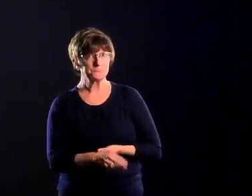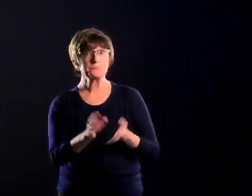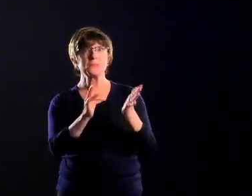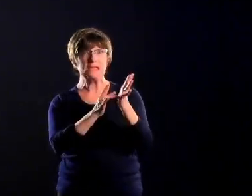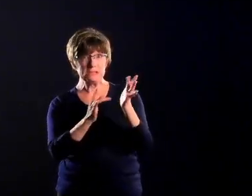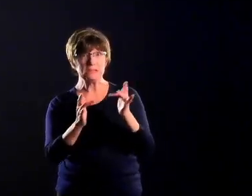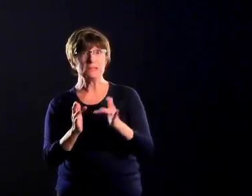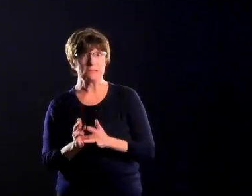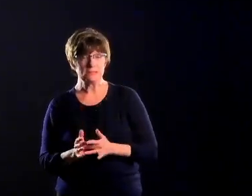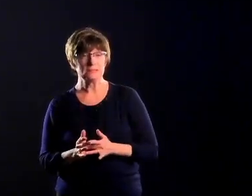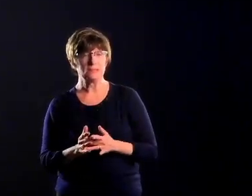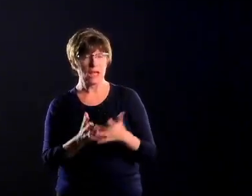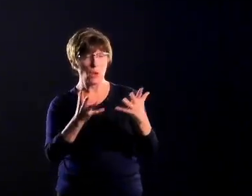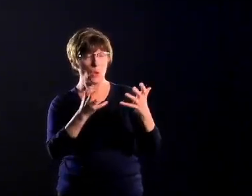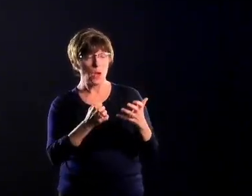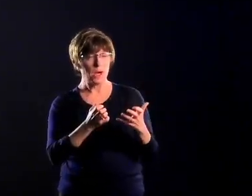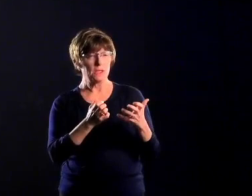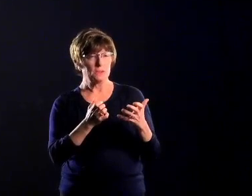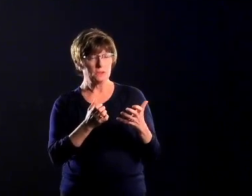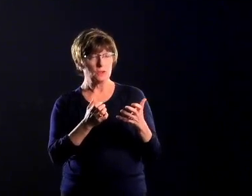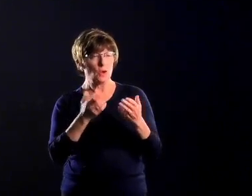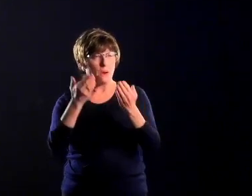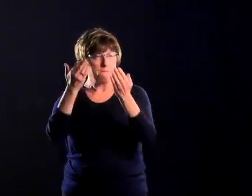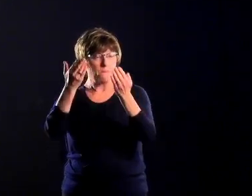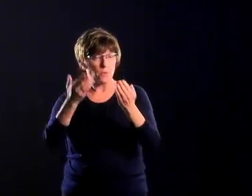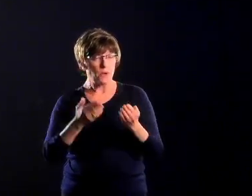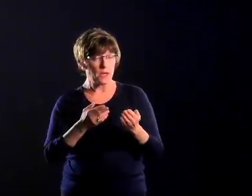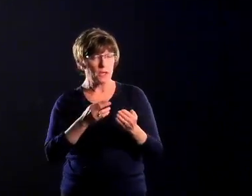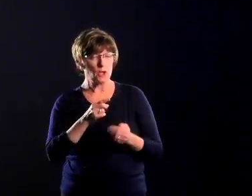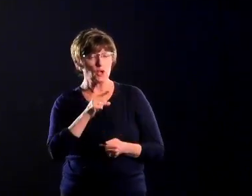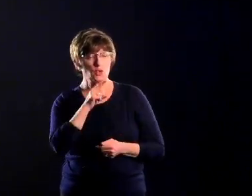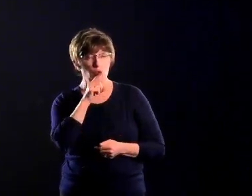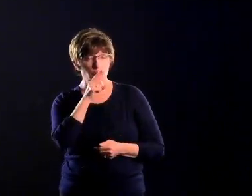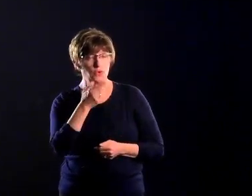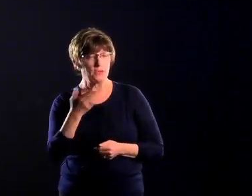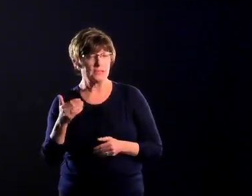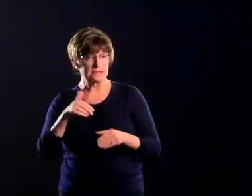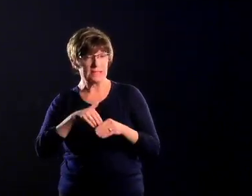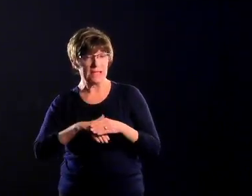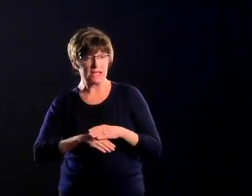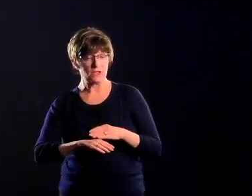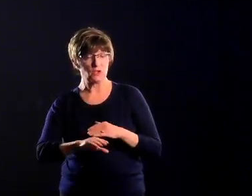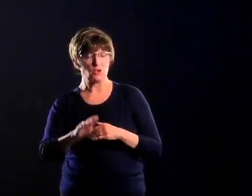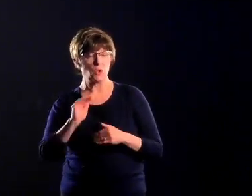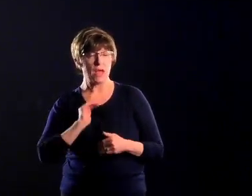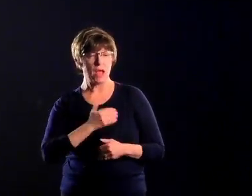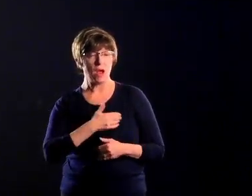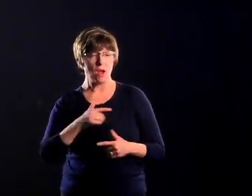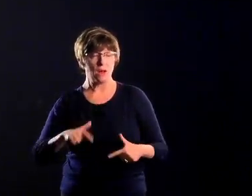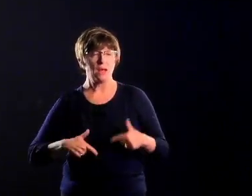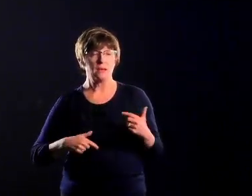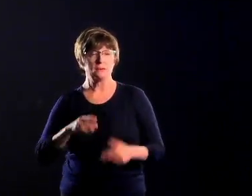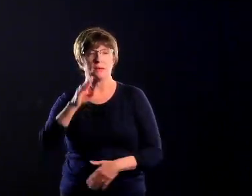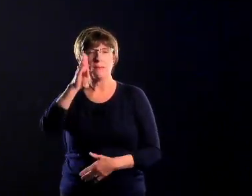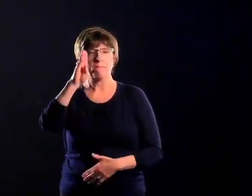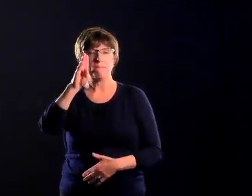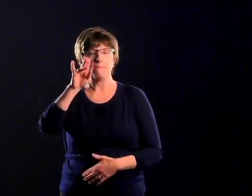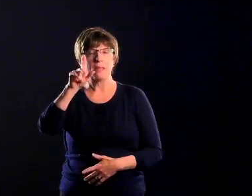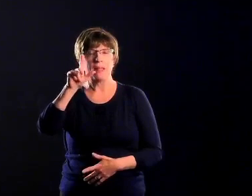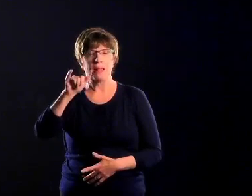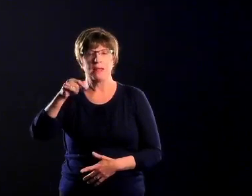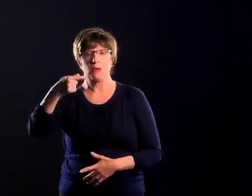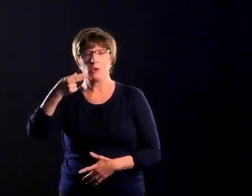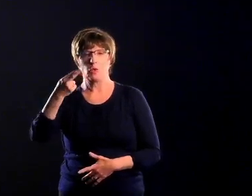Jesus wants to bring that which is true into our lives. Billy Graham once made a very